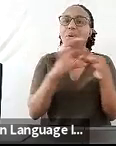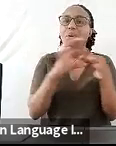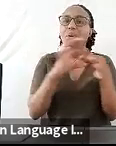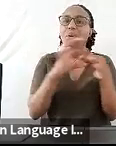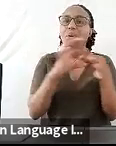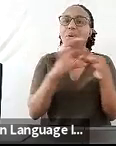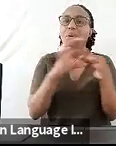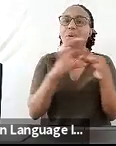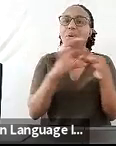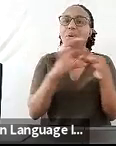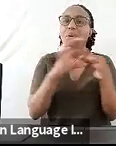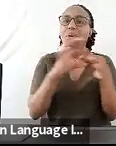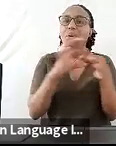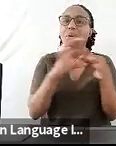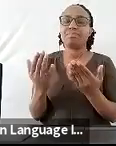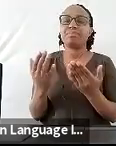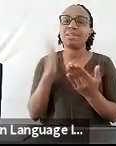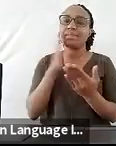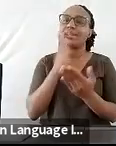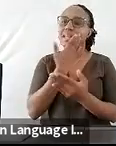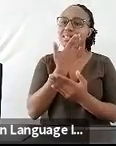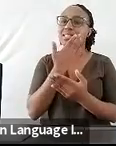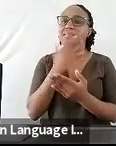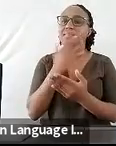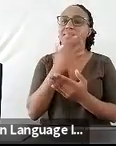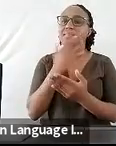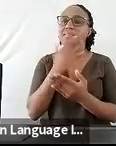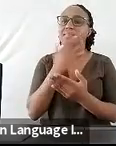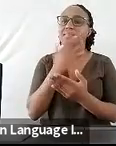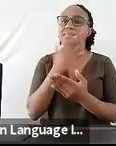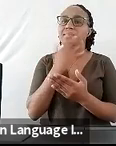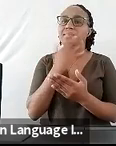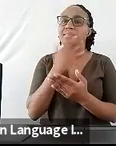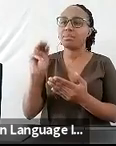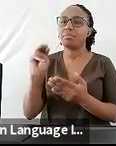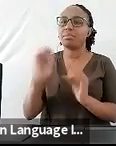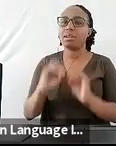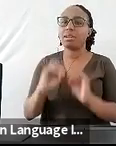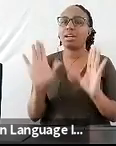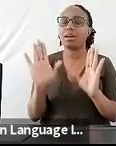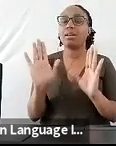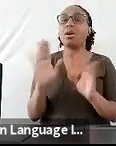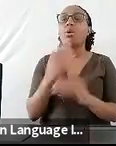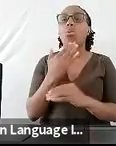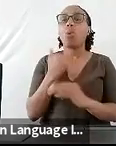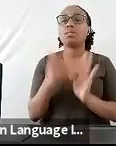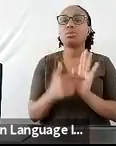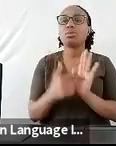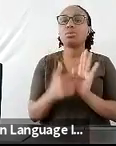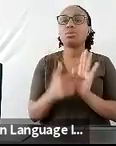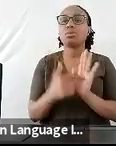racism. And wanting to show through this very broad, sweeping,